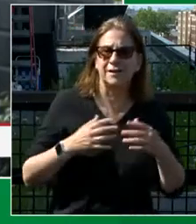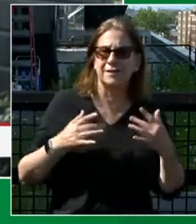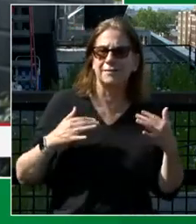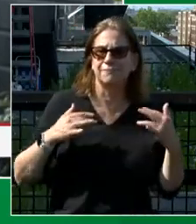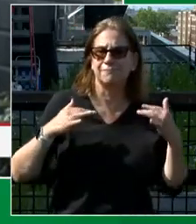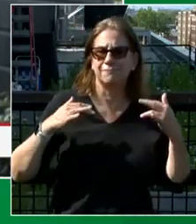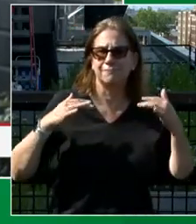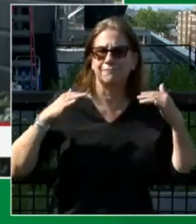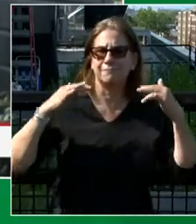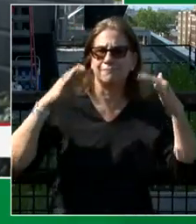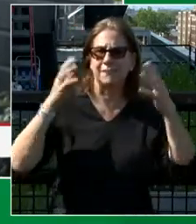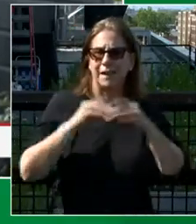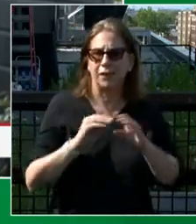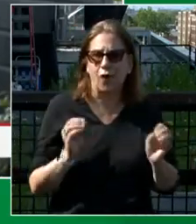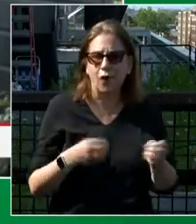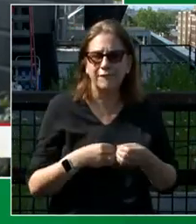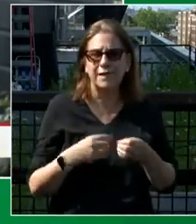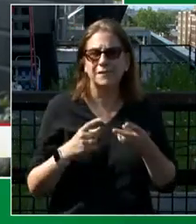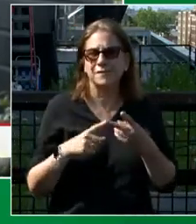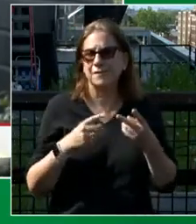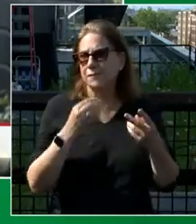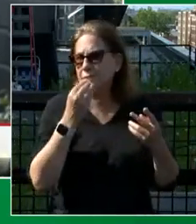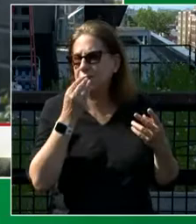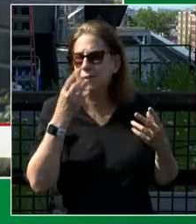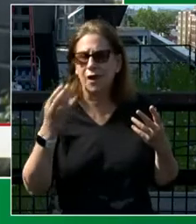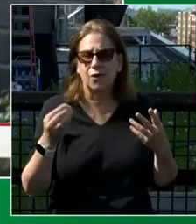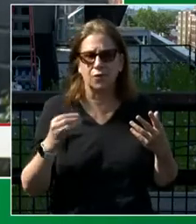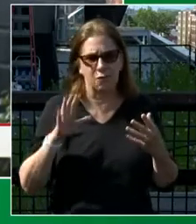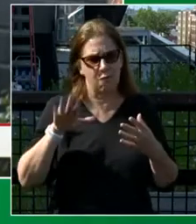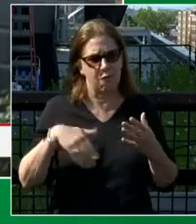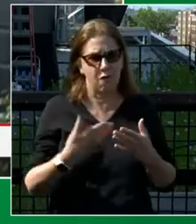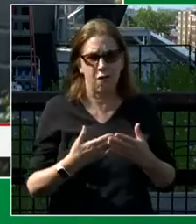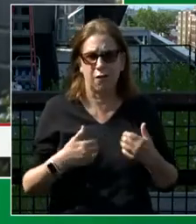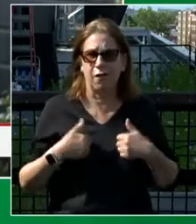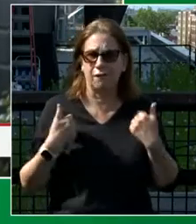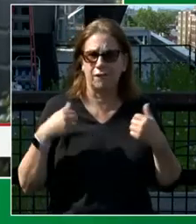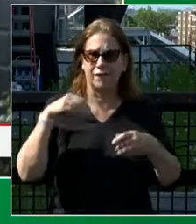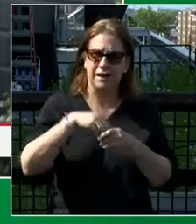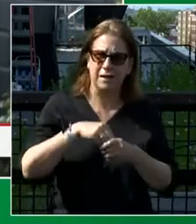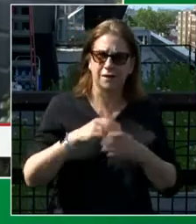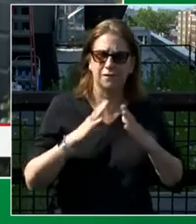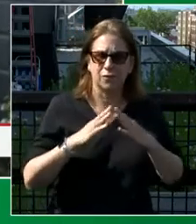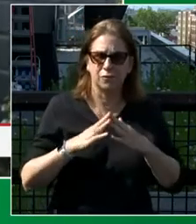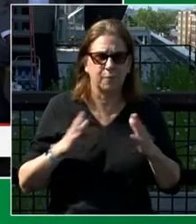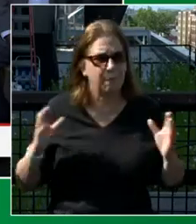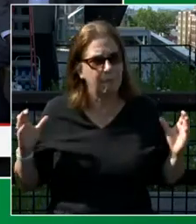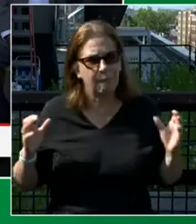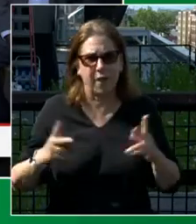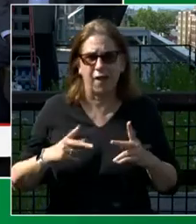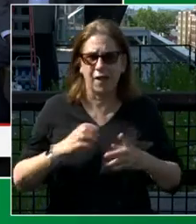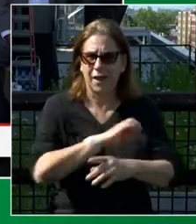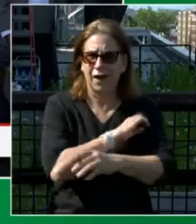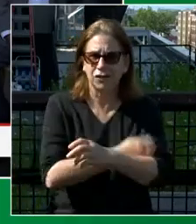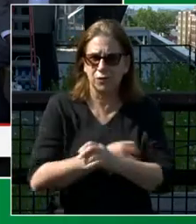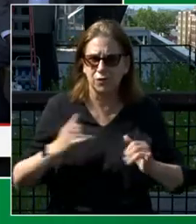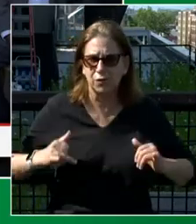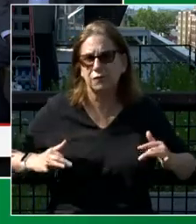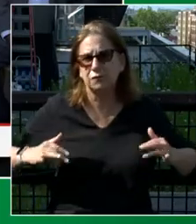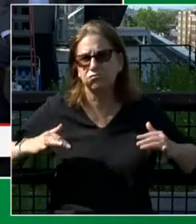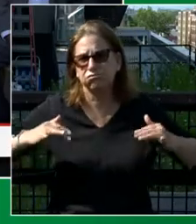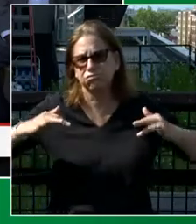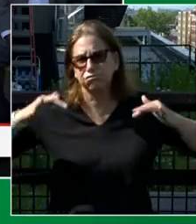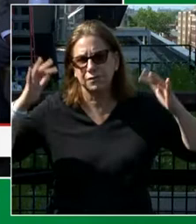a citizen of the city. Absolutely. And so for district government, our experience was that we were able to, because we are a direct service